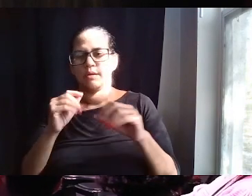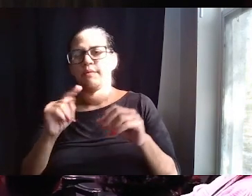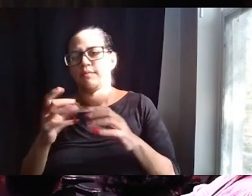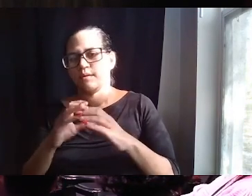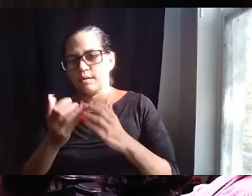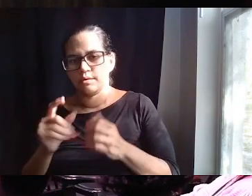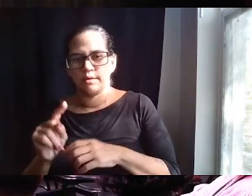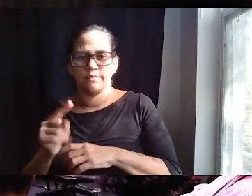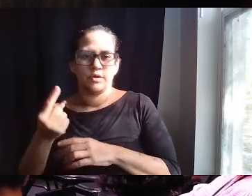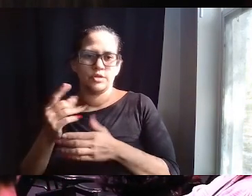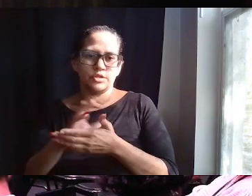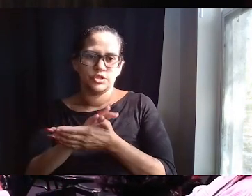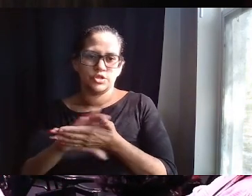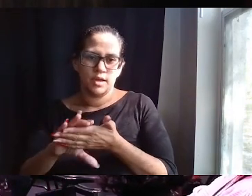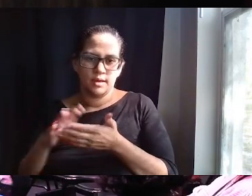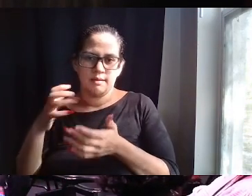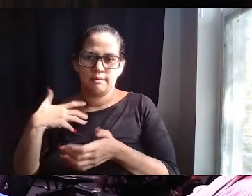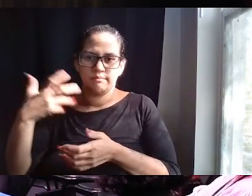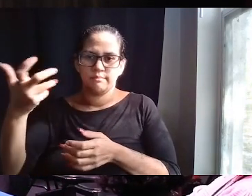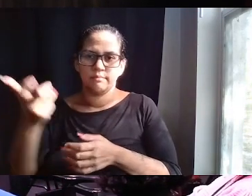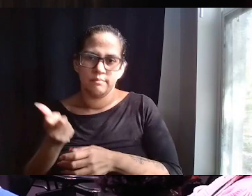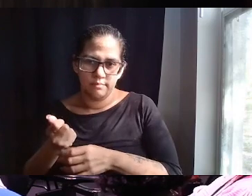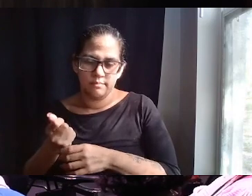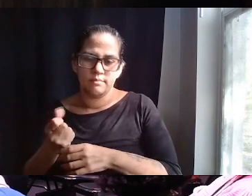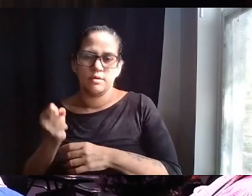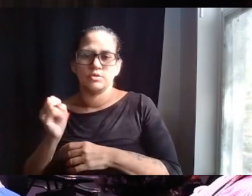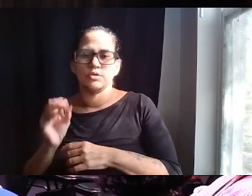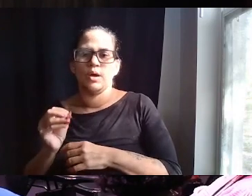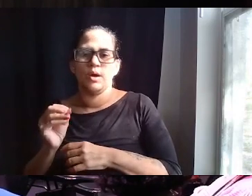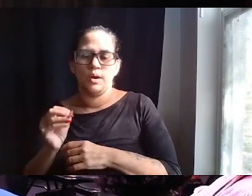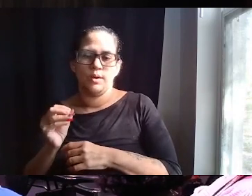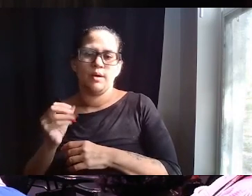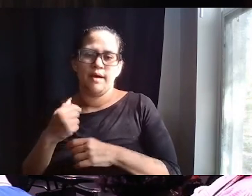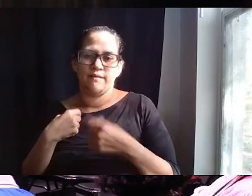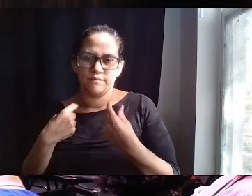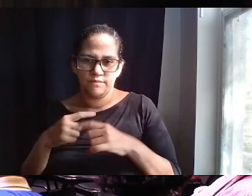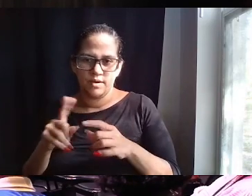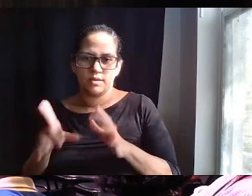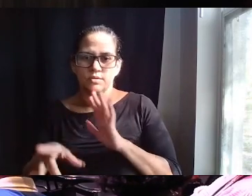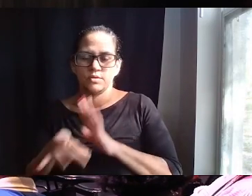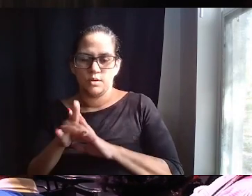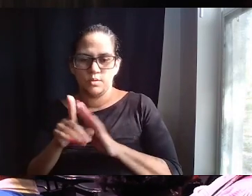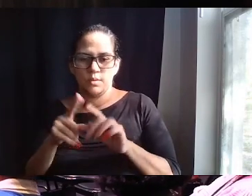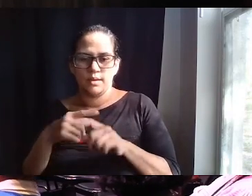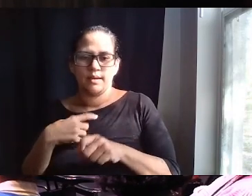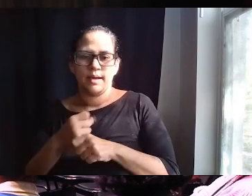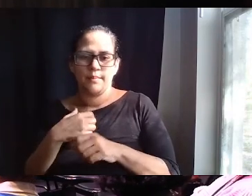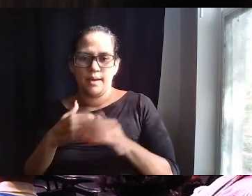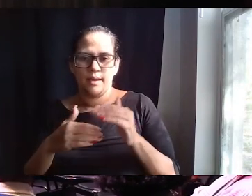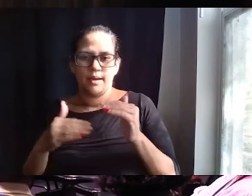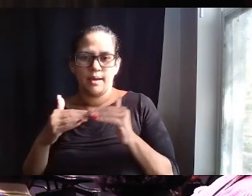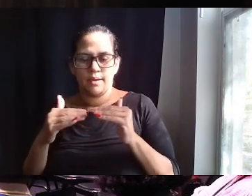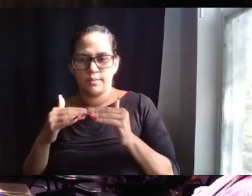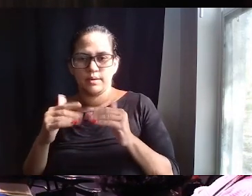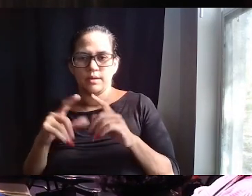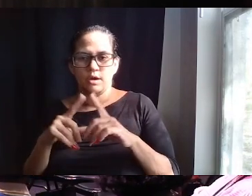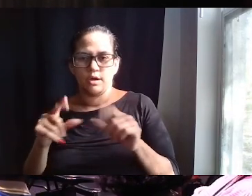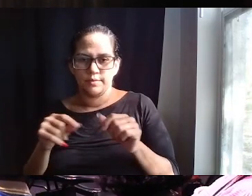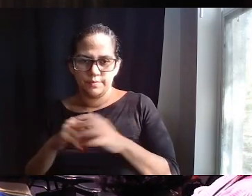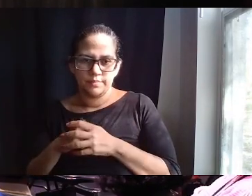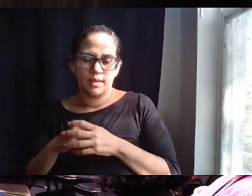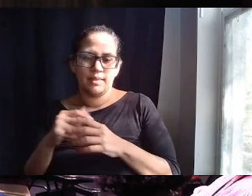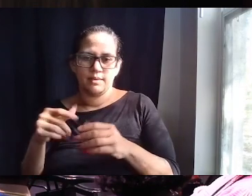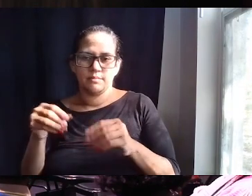cashed. So I finally chose when I got my equity card. And this put me in a circle